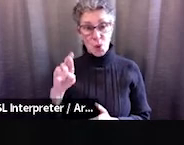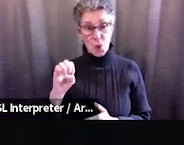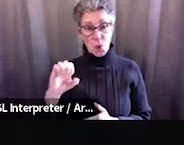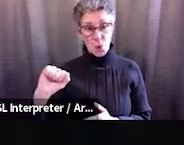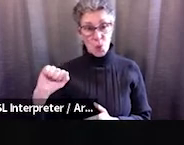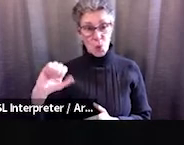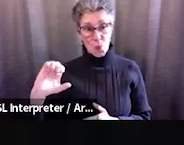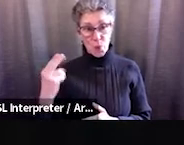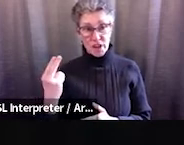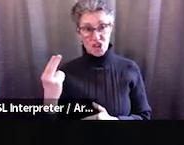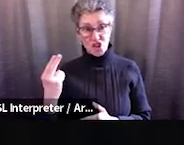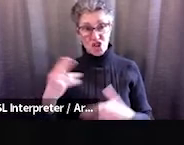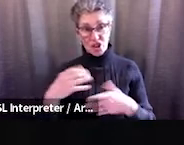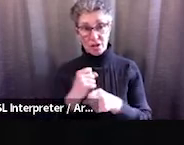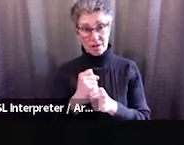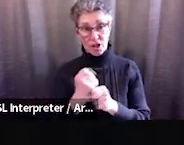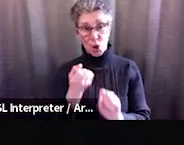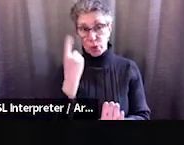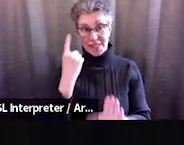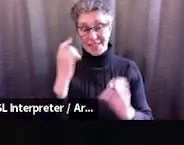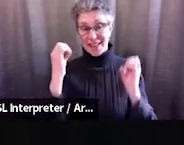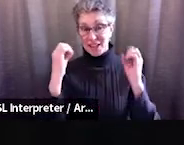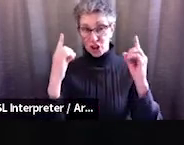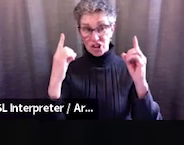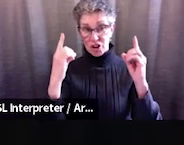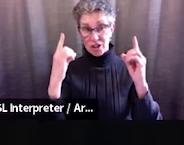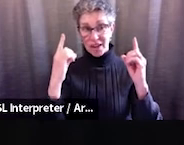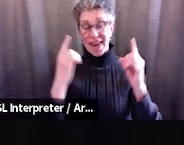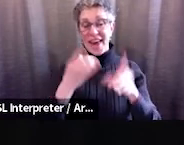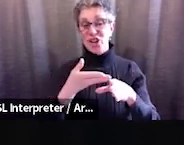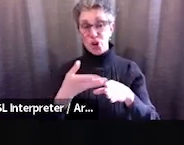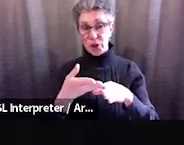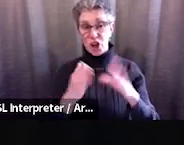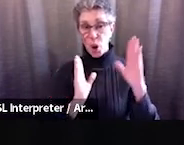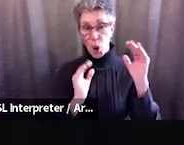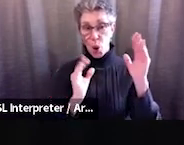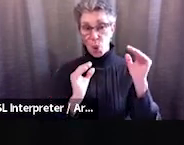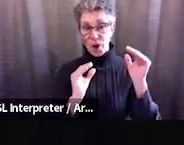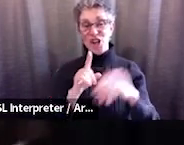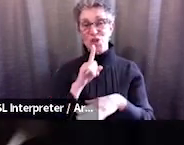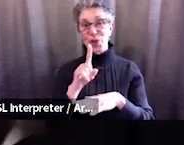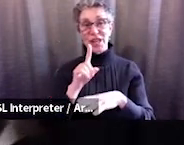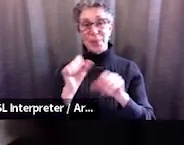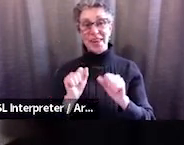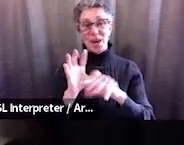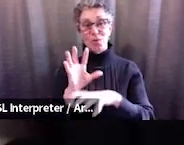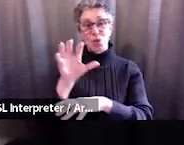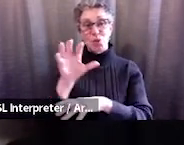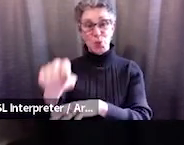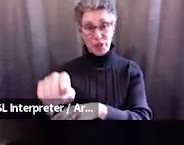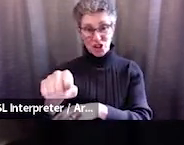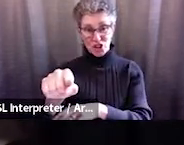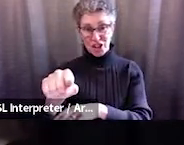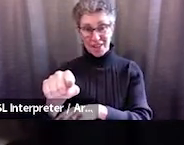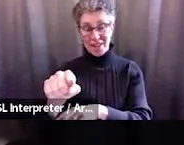acronym that stands for Realizing Educational and Career Hopes. REACH, yeah. And it